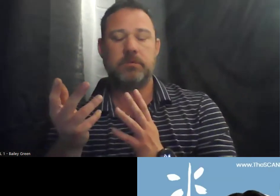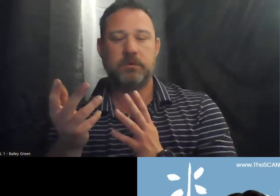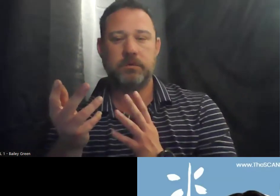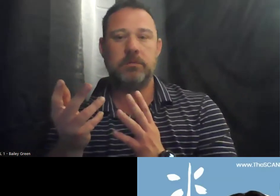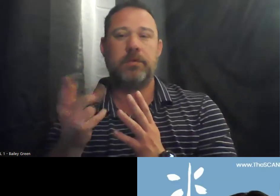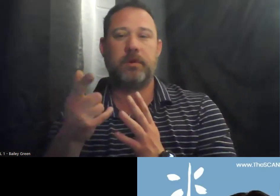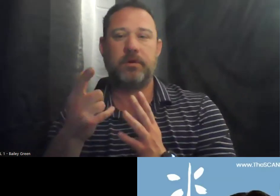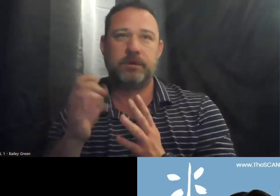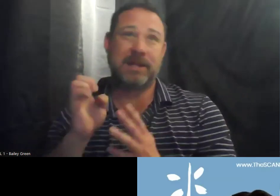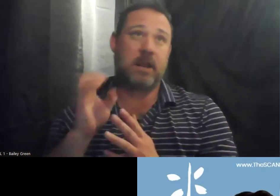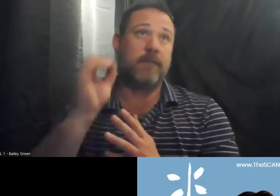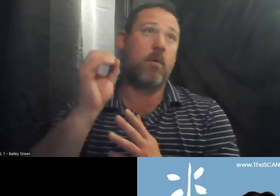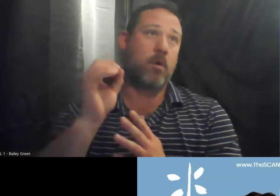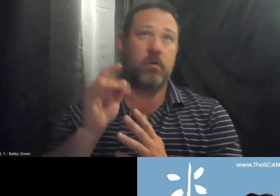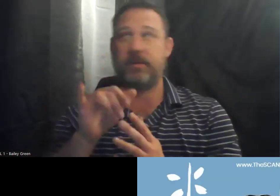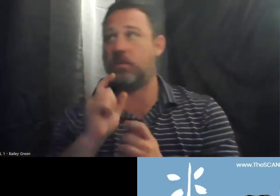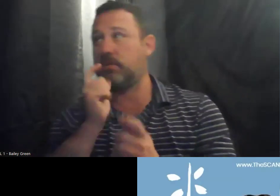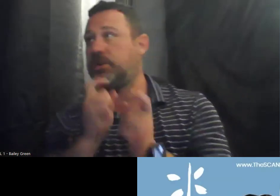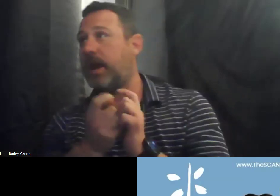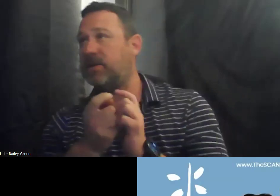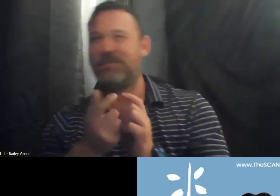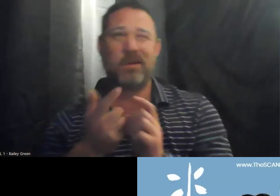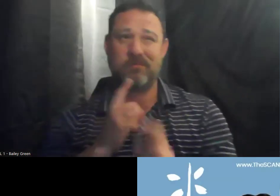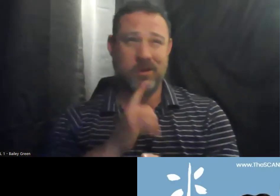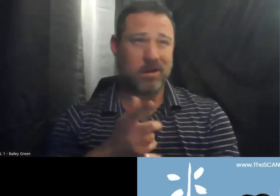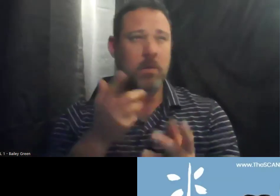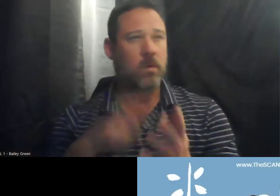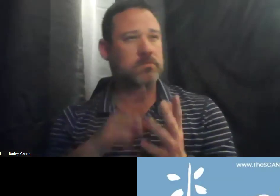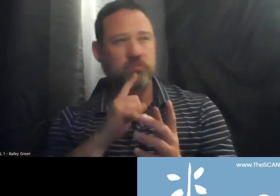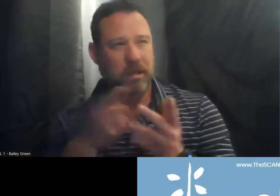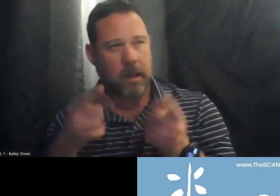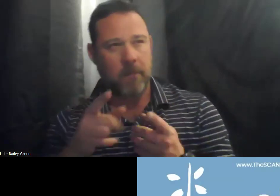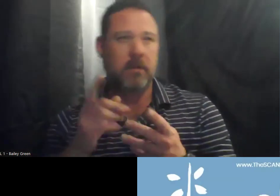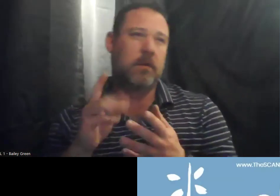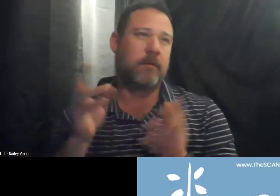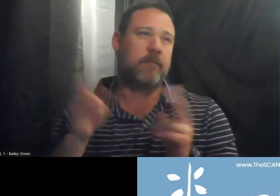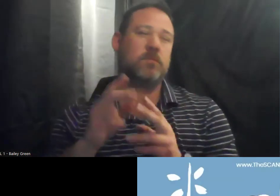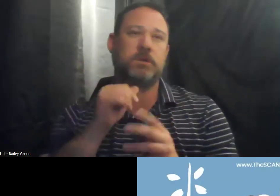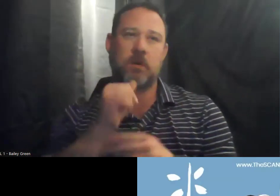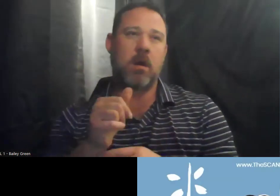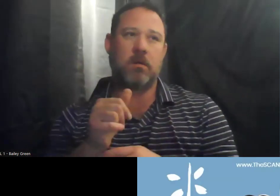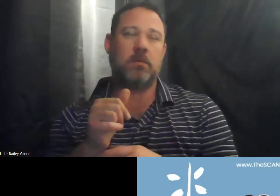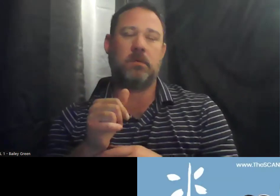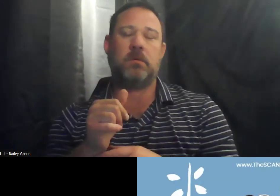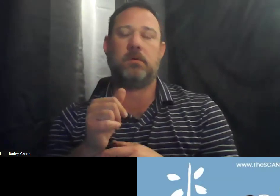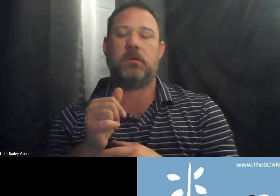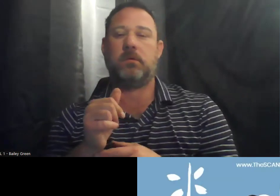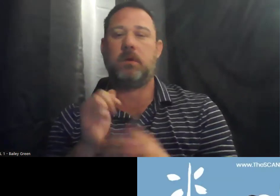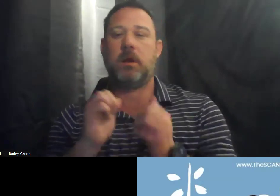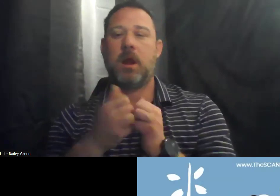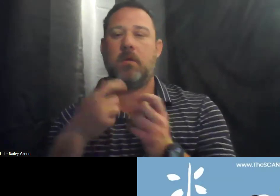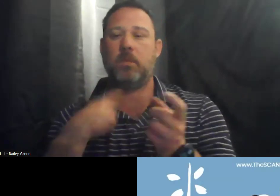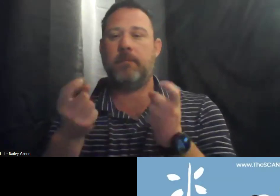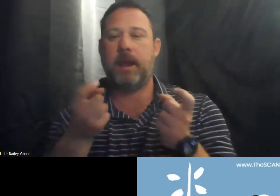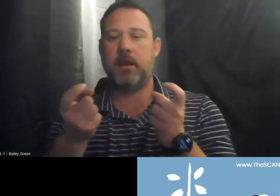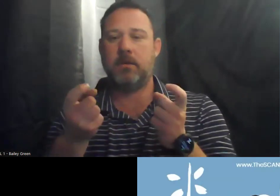an executive order, this thing's going to change, but then does it really? So like, what's really happening versus what's not? And how do we manage